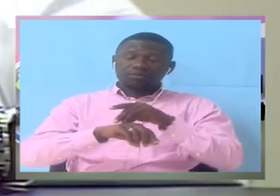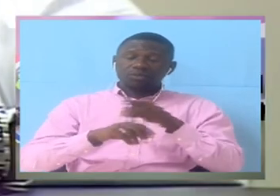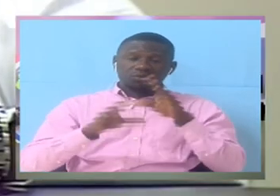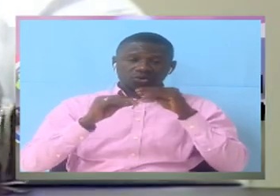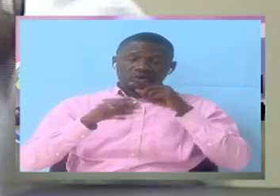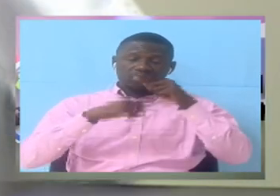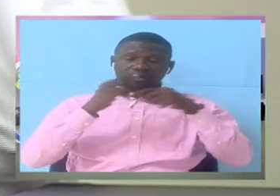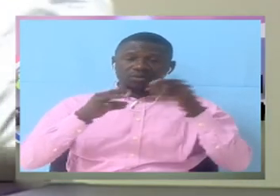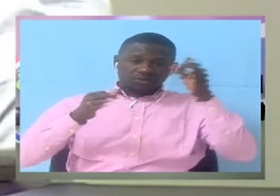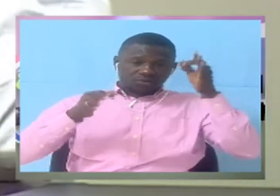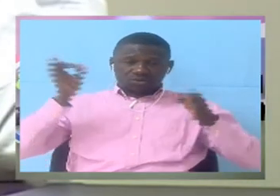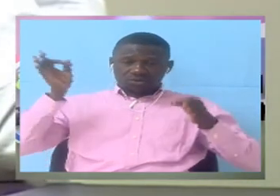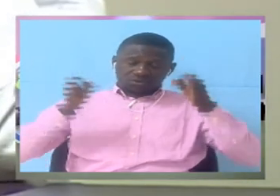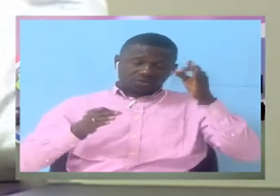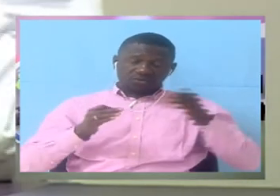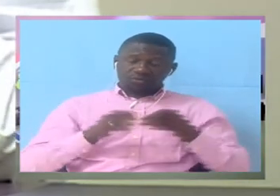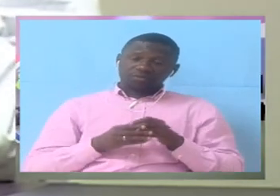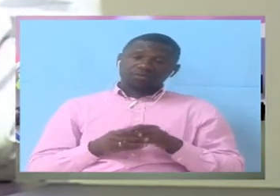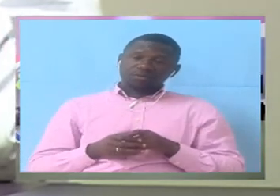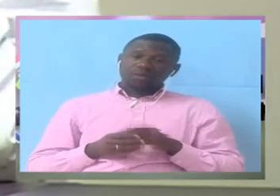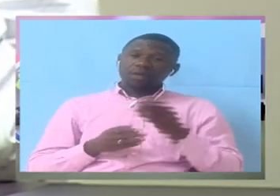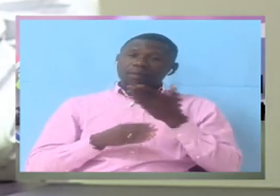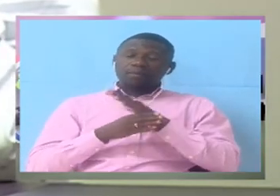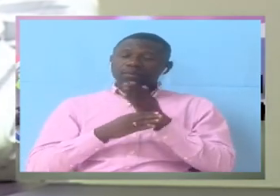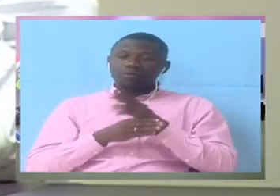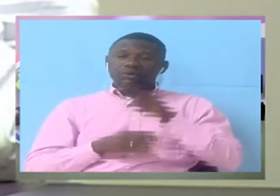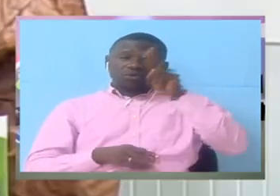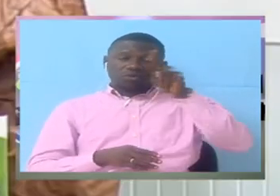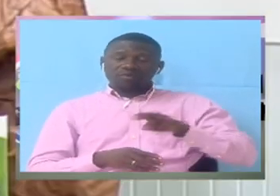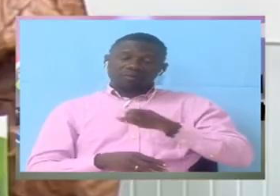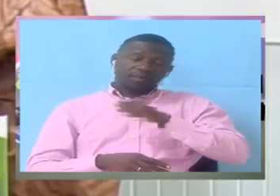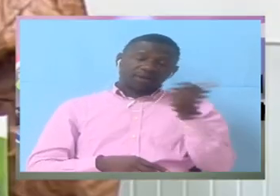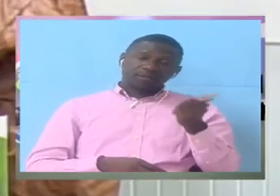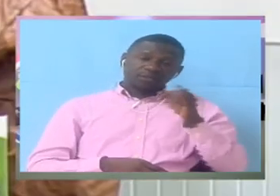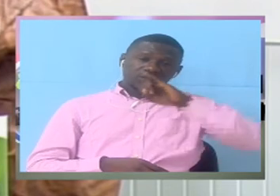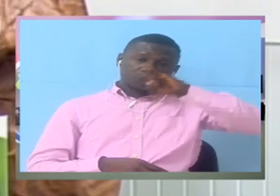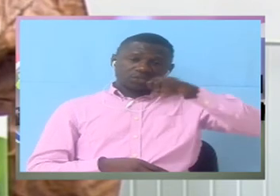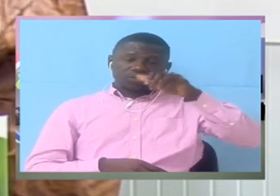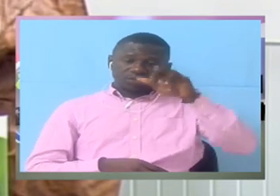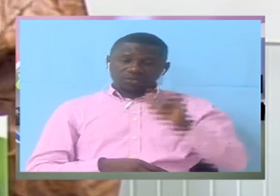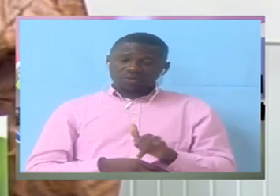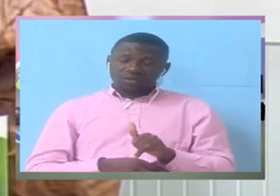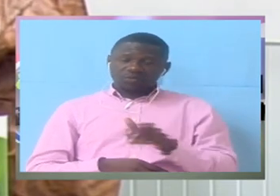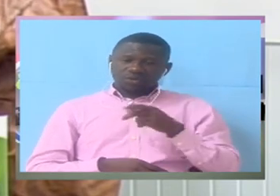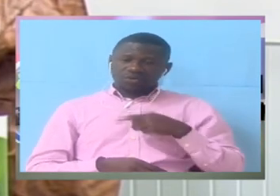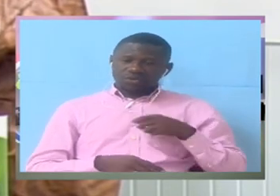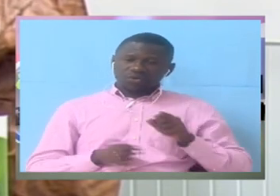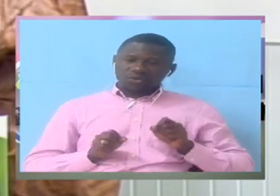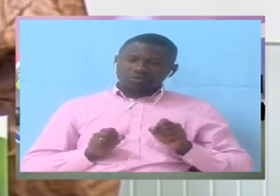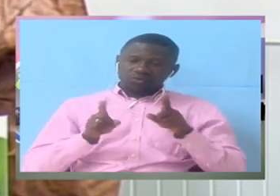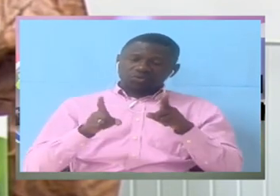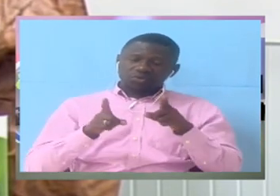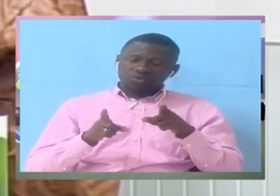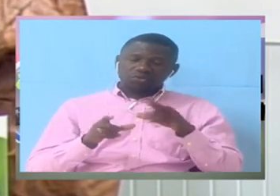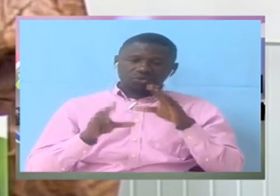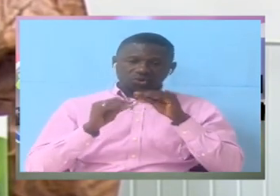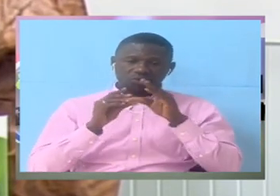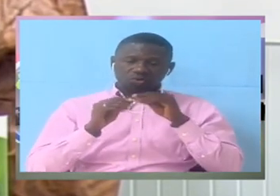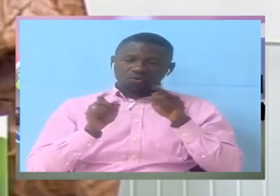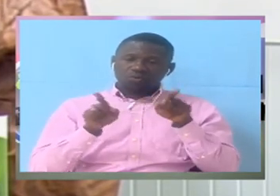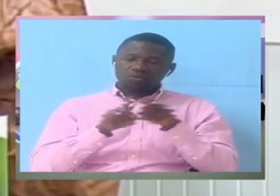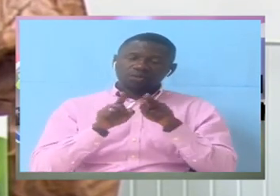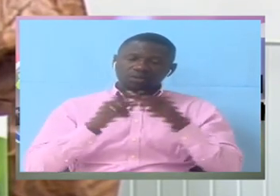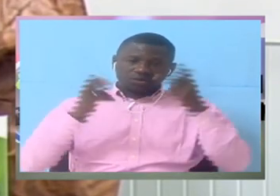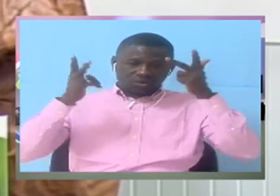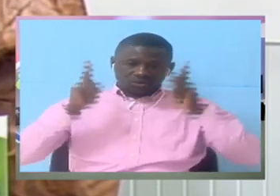and January, were you given the chance to speak to a lawyer? Lanka bon November kata fu January karoto yal sole pour wali al ni lawyer dia. Ni ana na